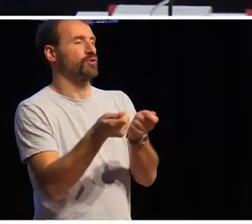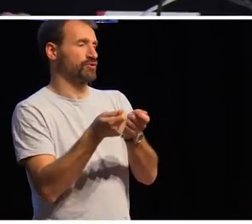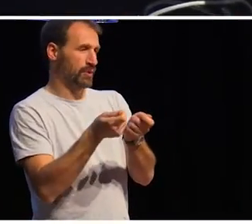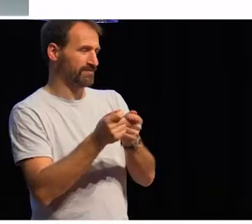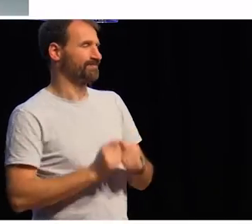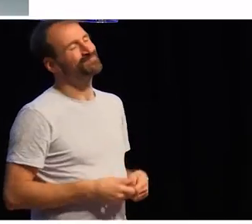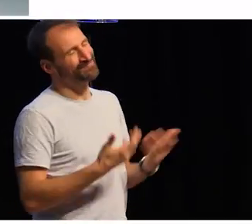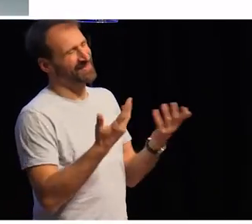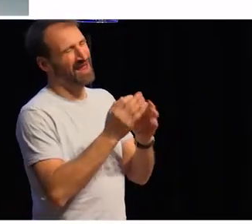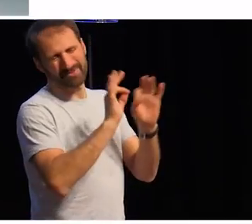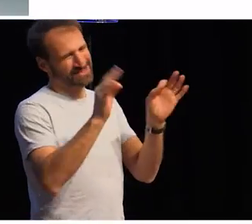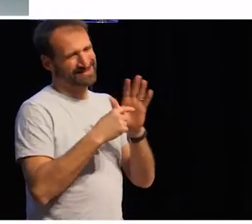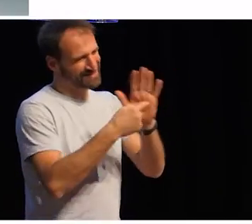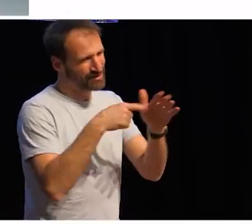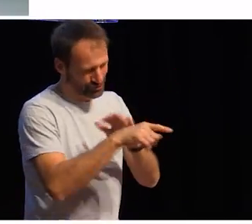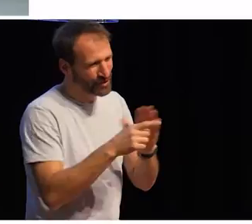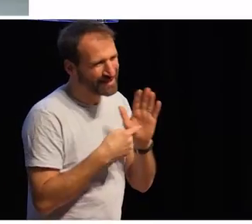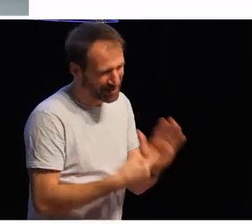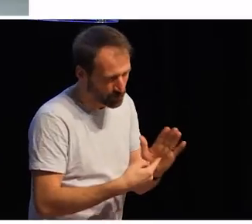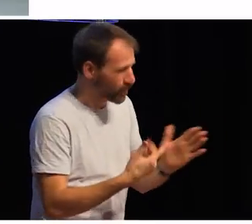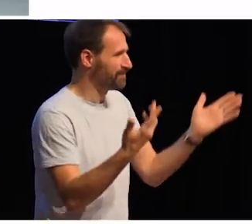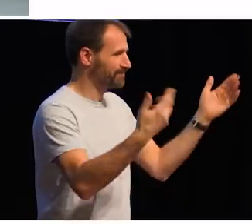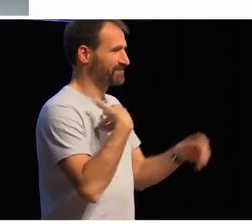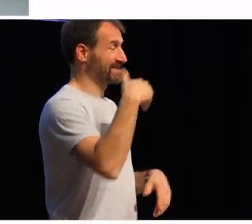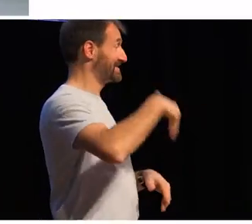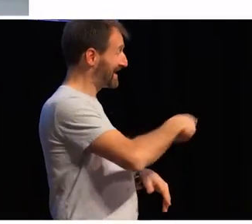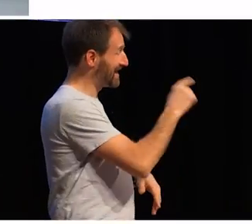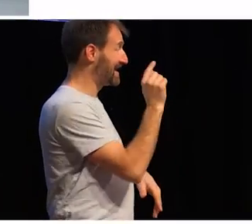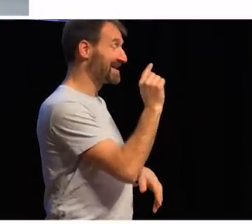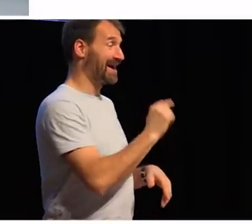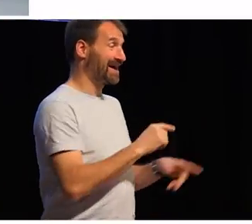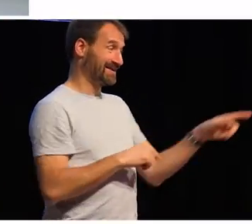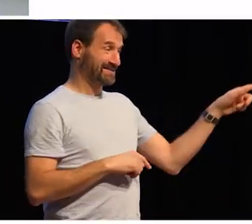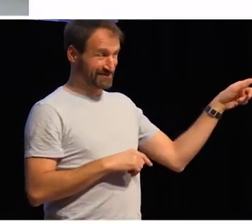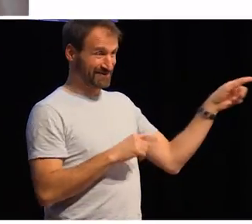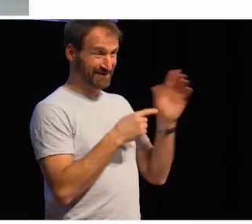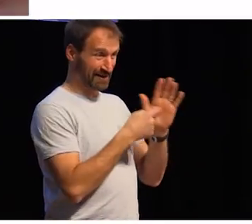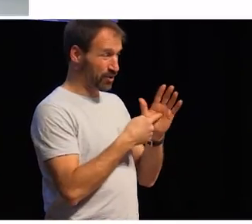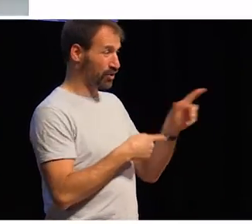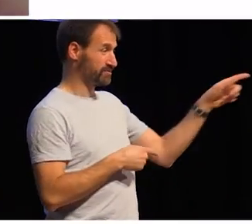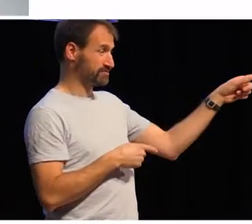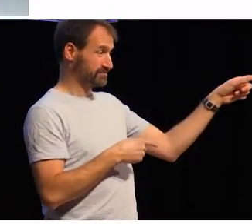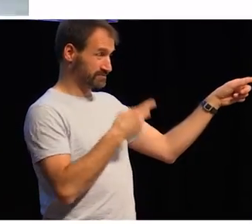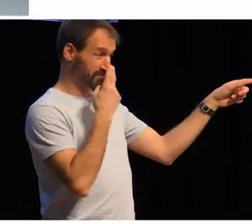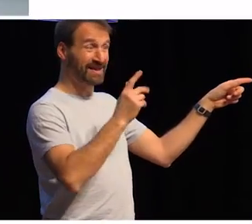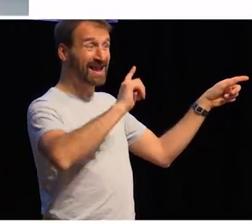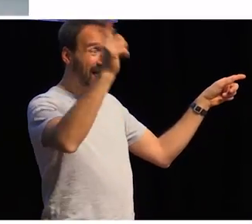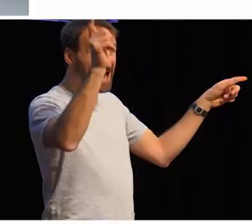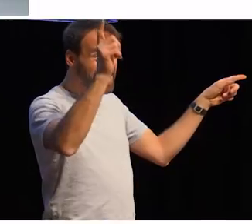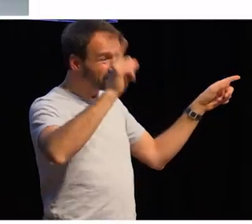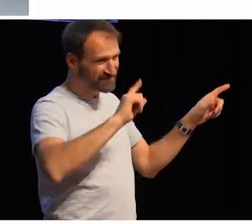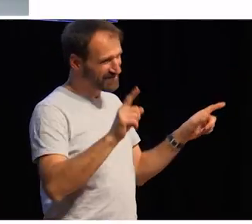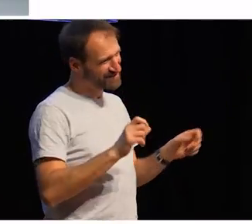So here I have a little demo here. So I can basically turn the knob here. You can see this is live. It's not a static